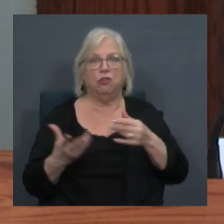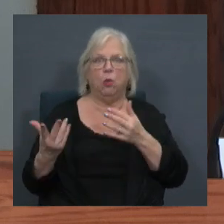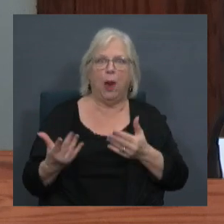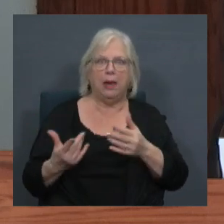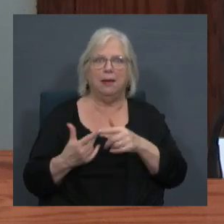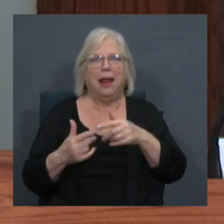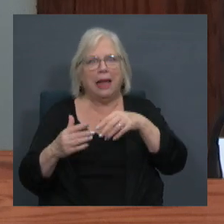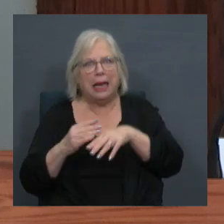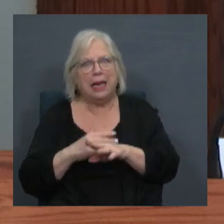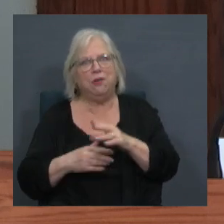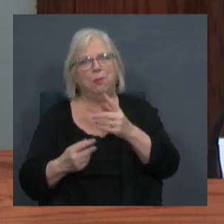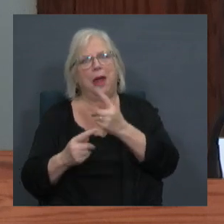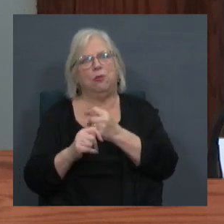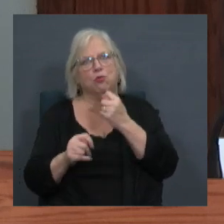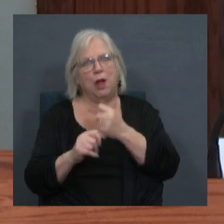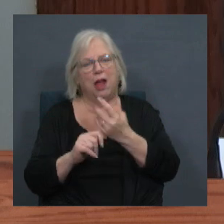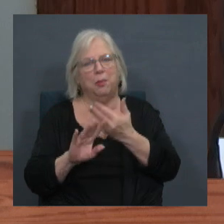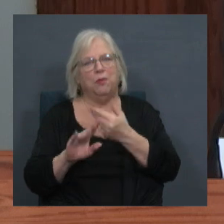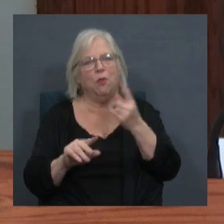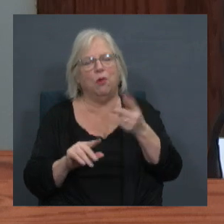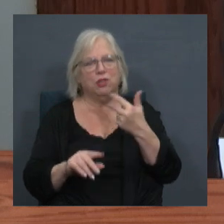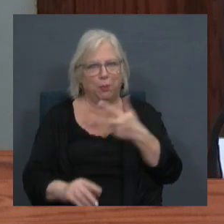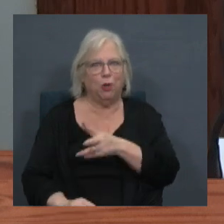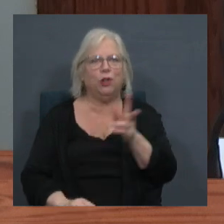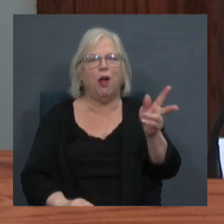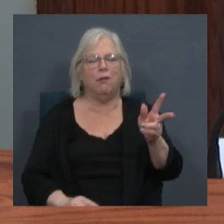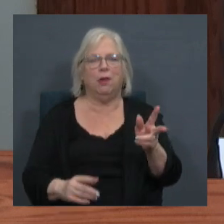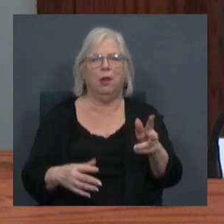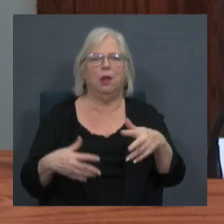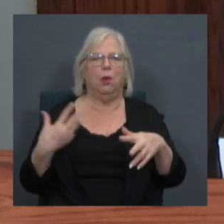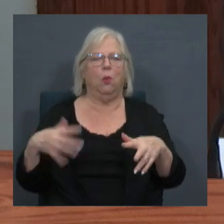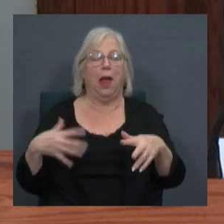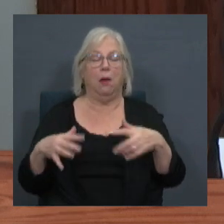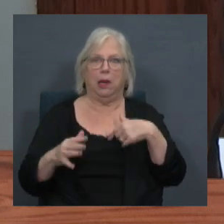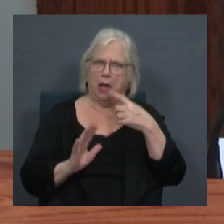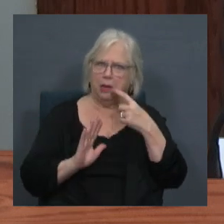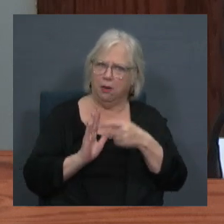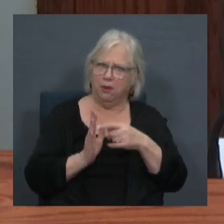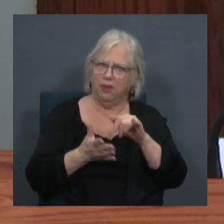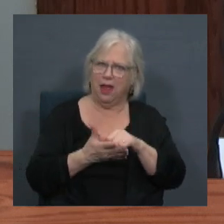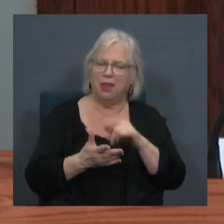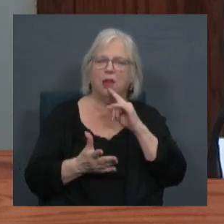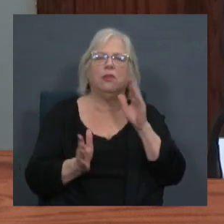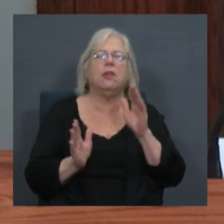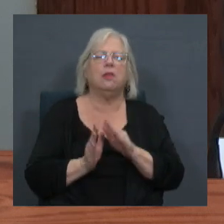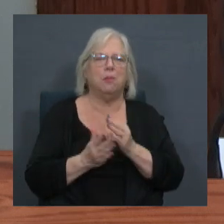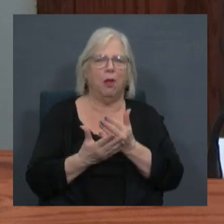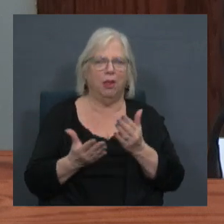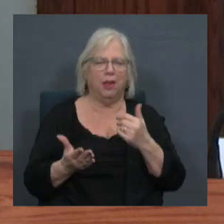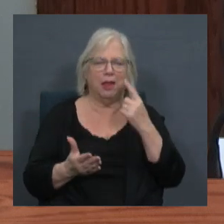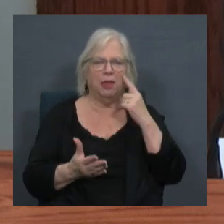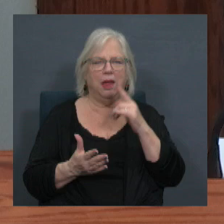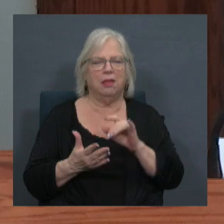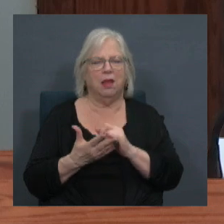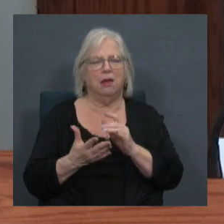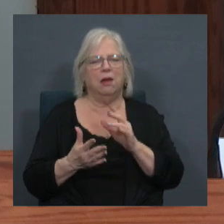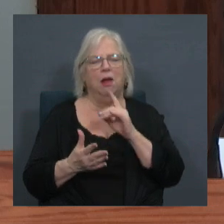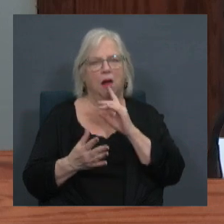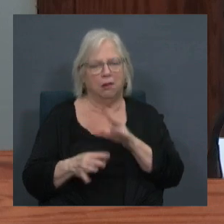my truck before she pulled off. Oh, wow. And I noticed that. And those are the small things that I think matter